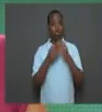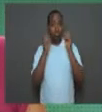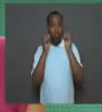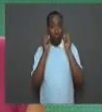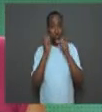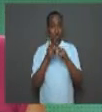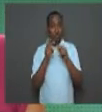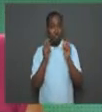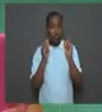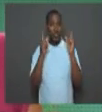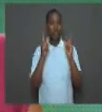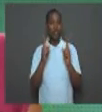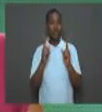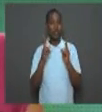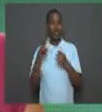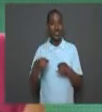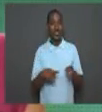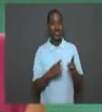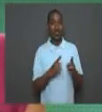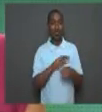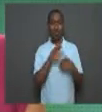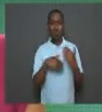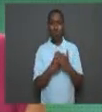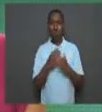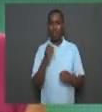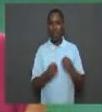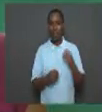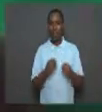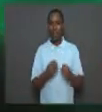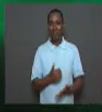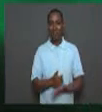the naming system of all organisms.